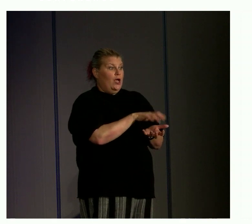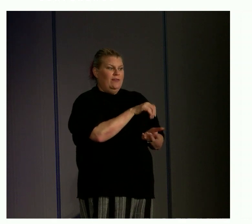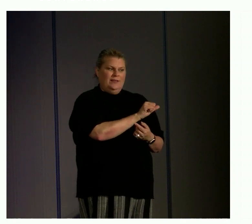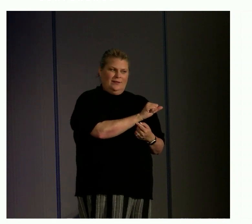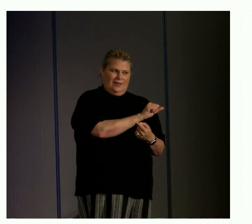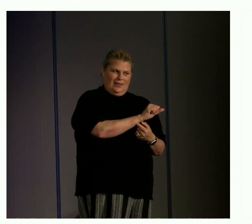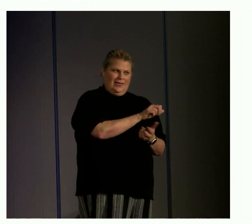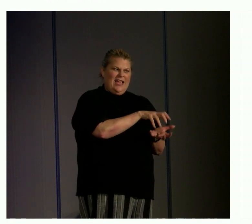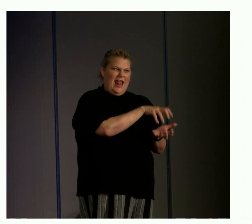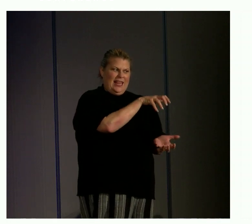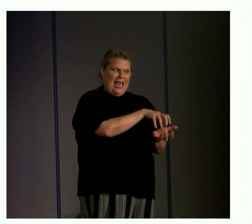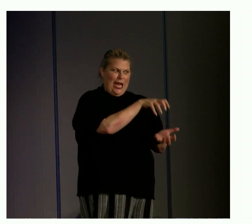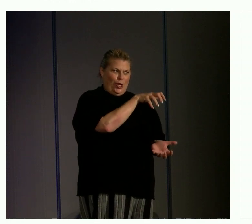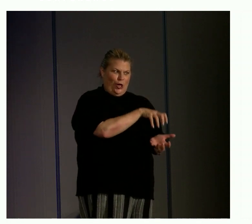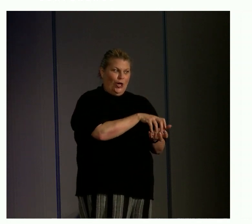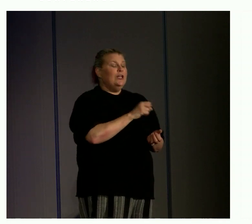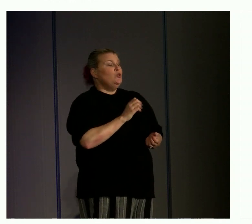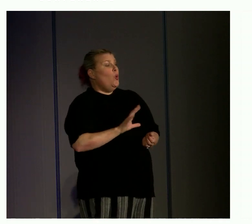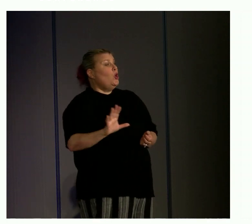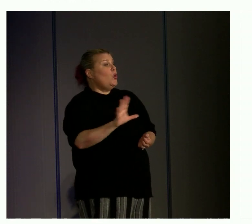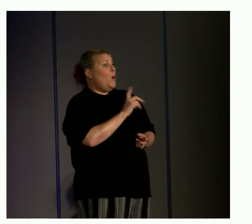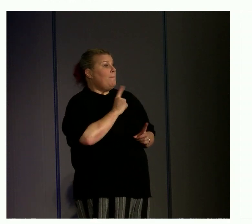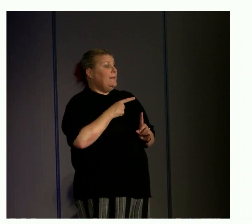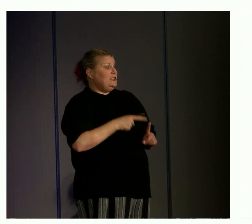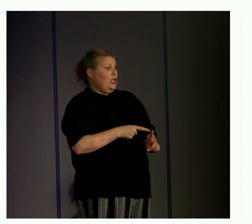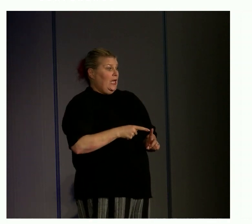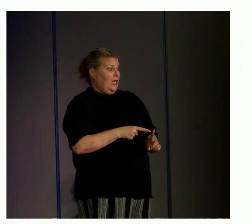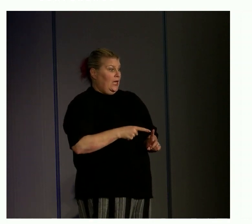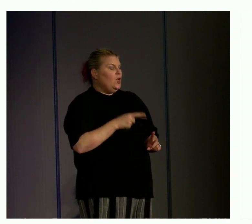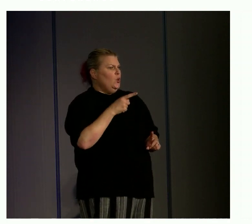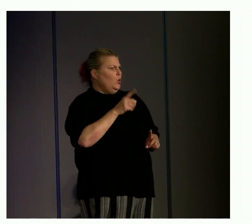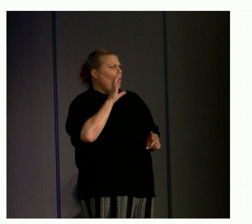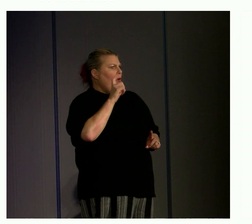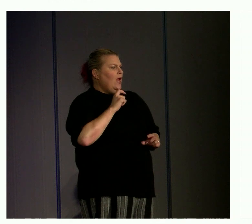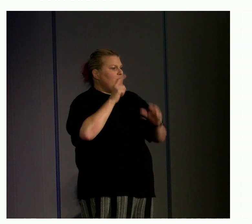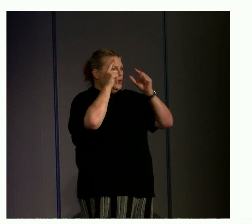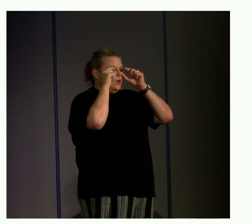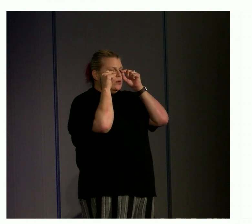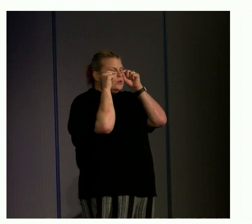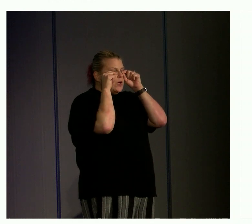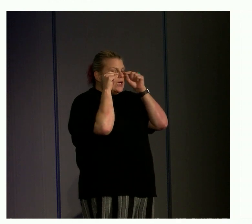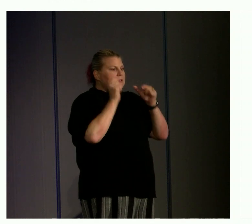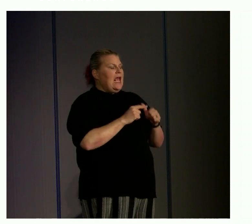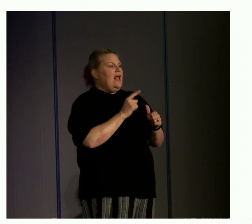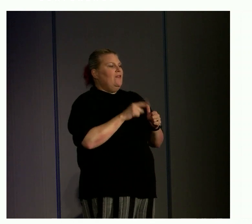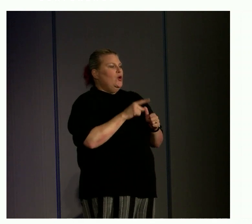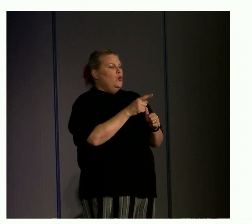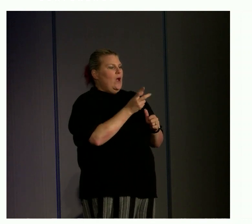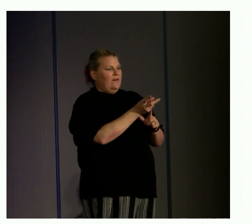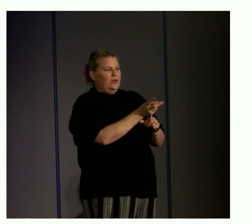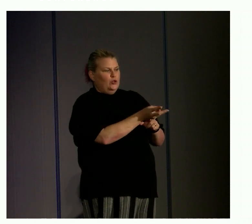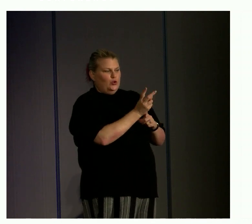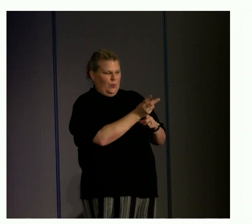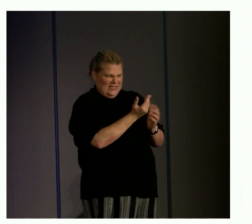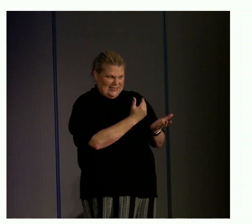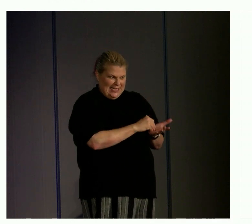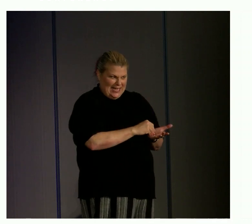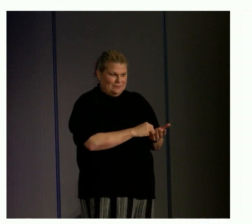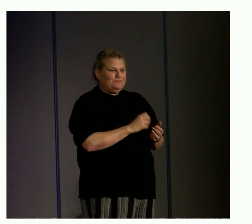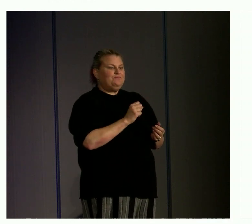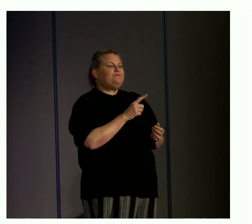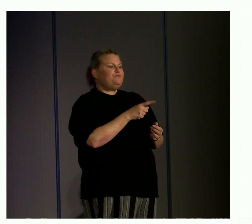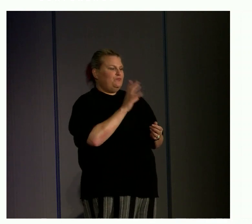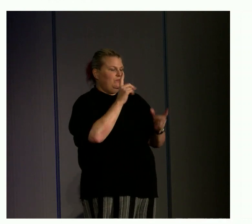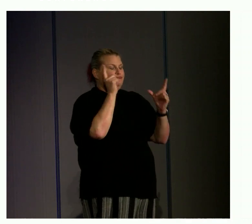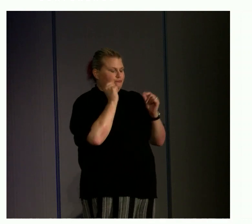letter A. And your mission, you will have to close your eyes. You will have 2 minutes for that. So you